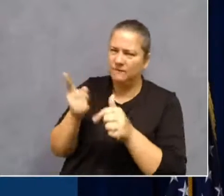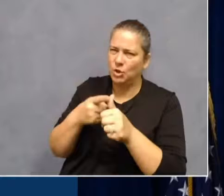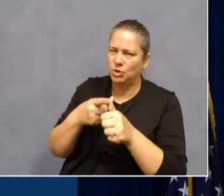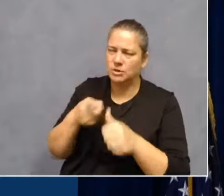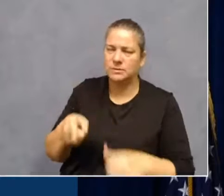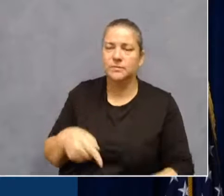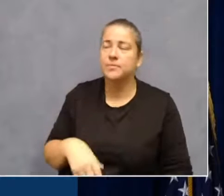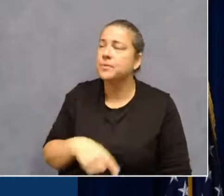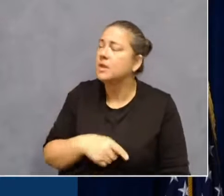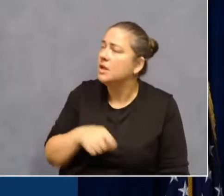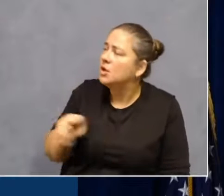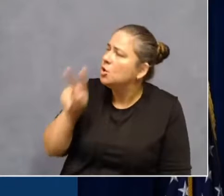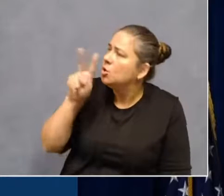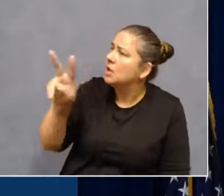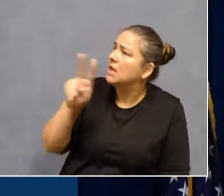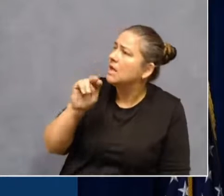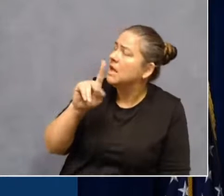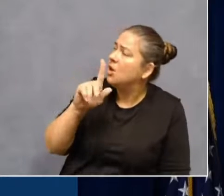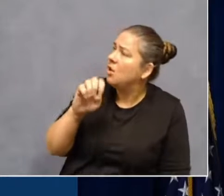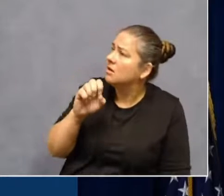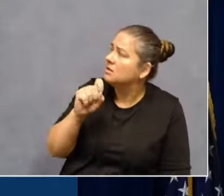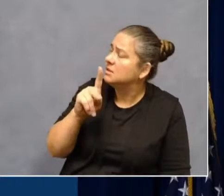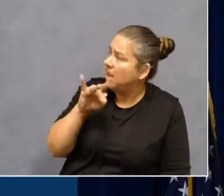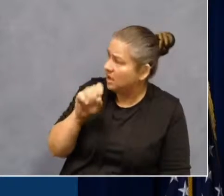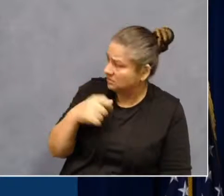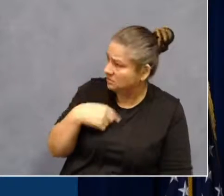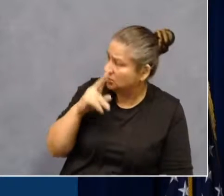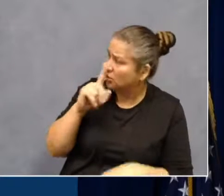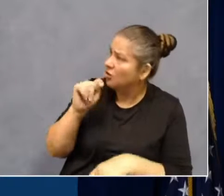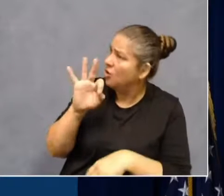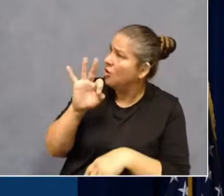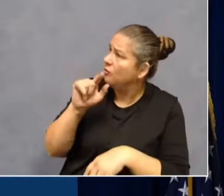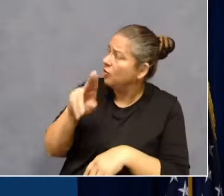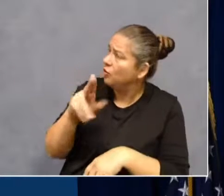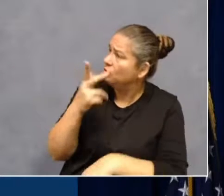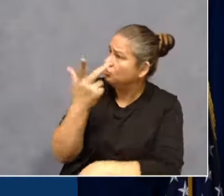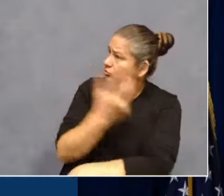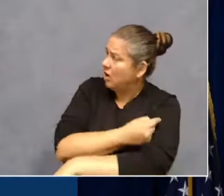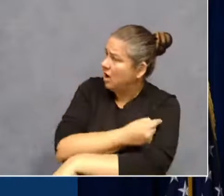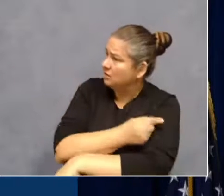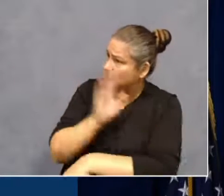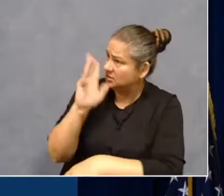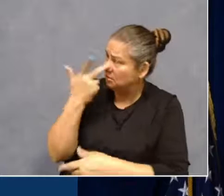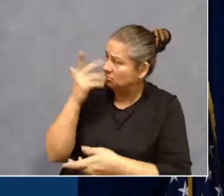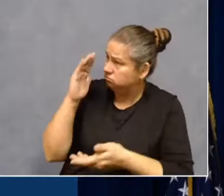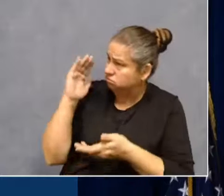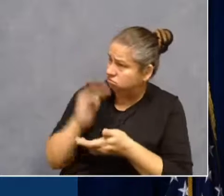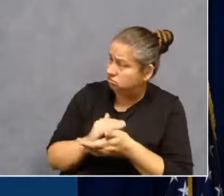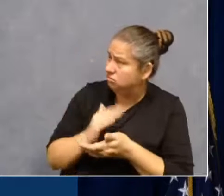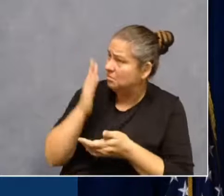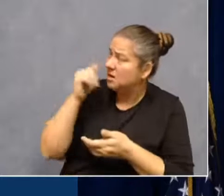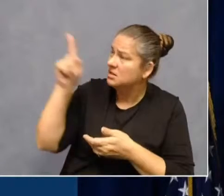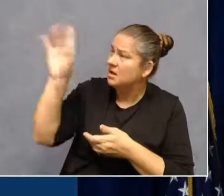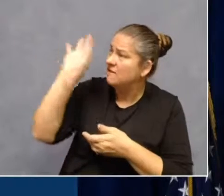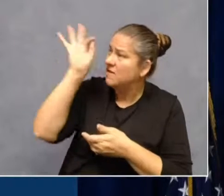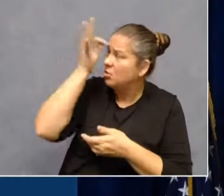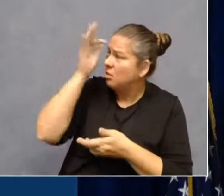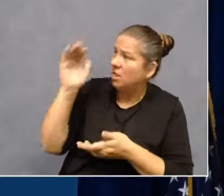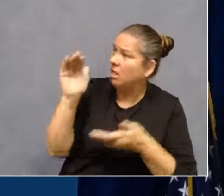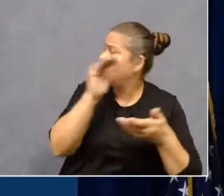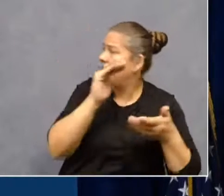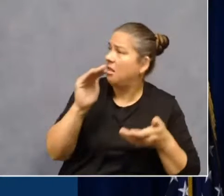states. Are we seeing issues in flu shot supply chain because of stockpiling by the federal government in preparation for